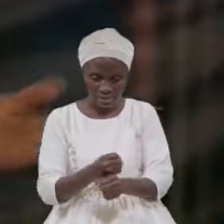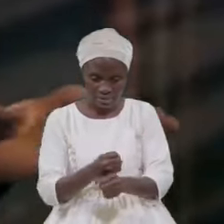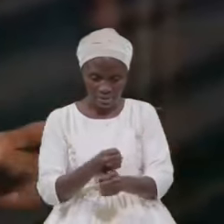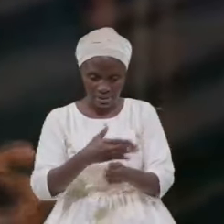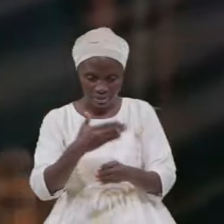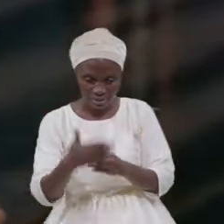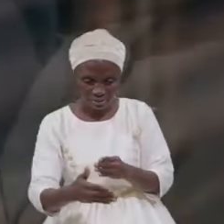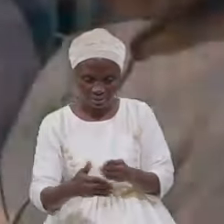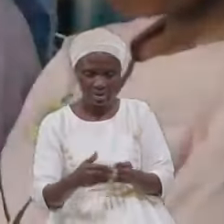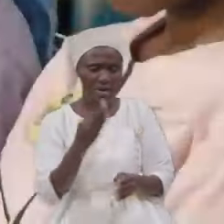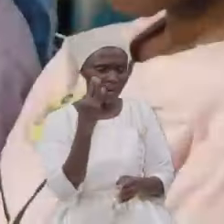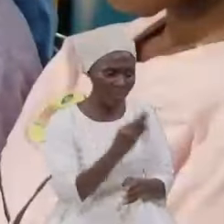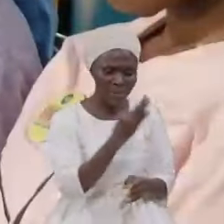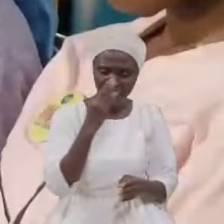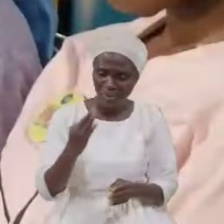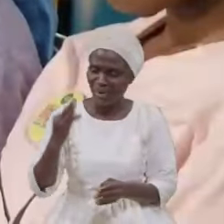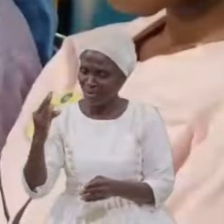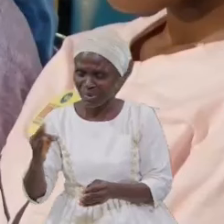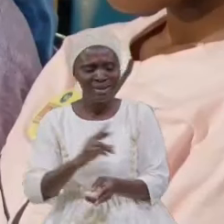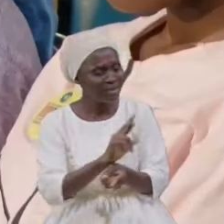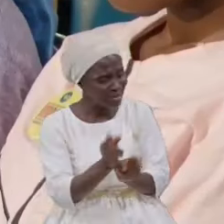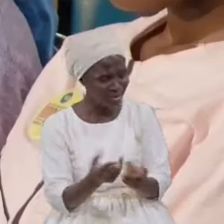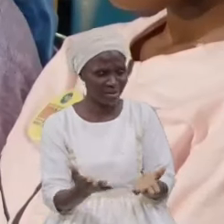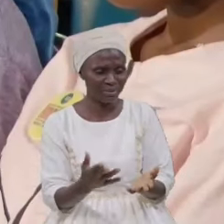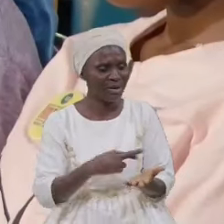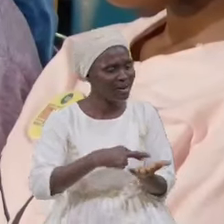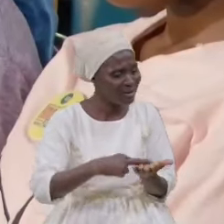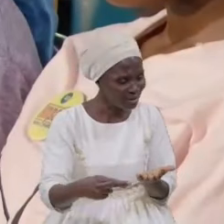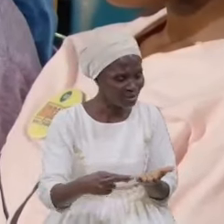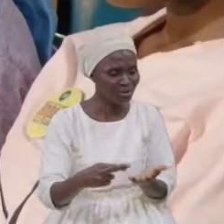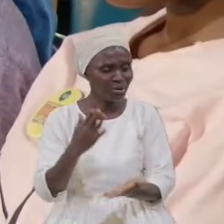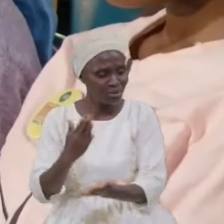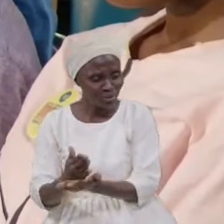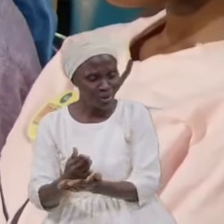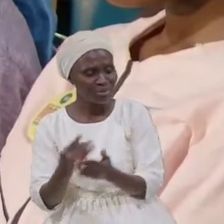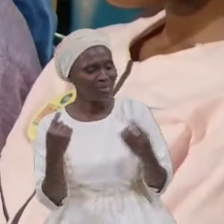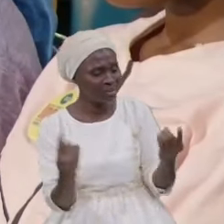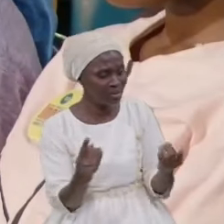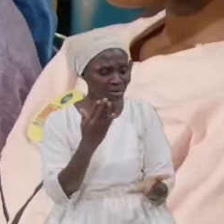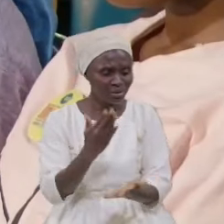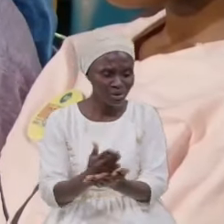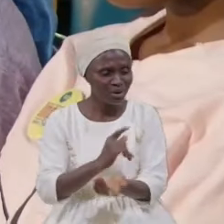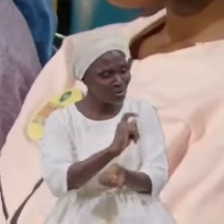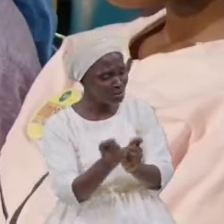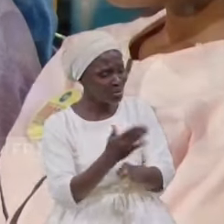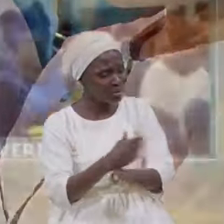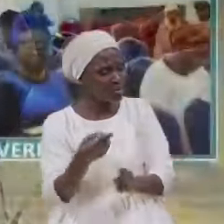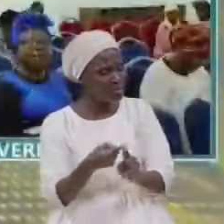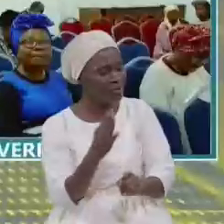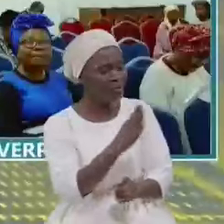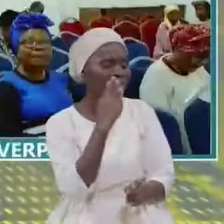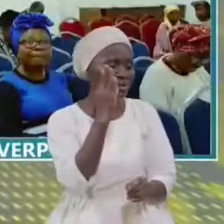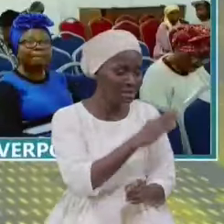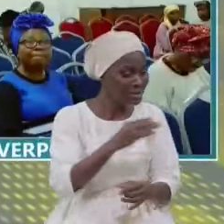turn away from your evil. The final day will come. Even if you're giving 120 years,